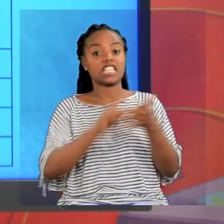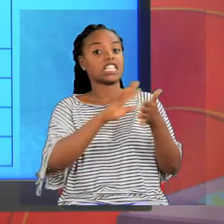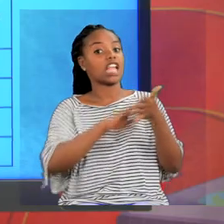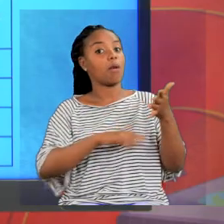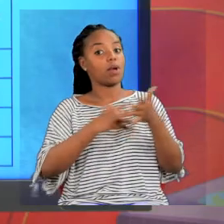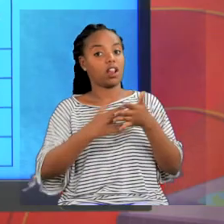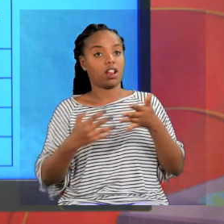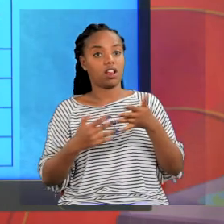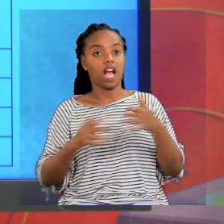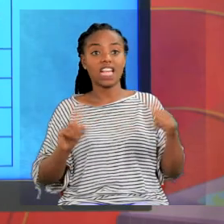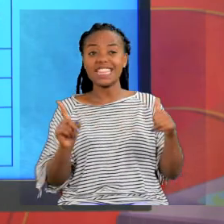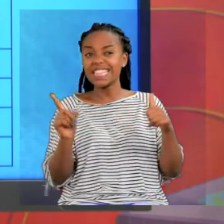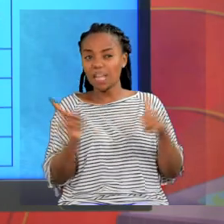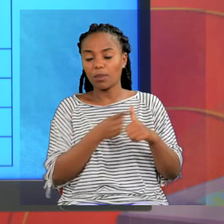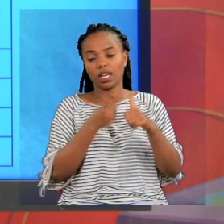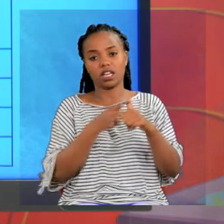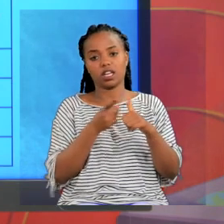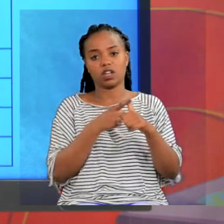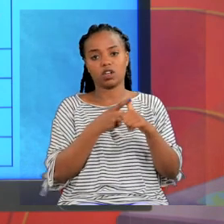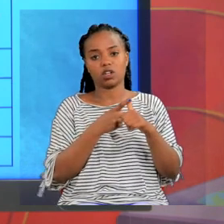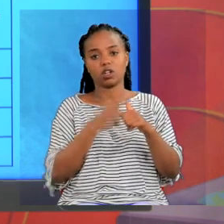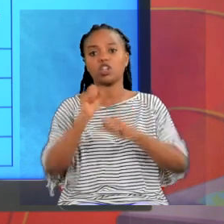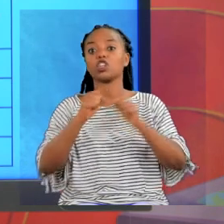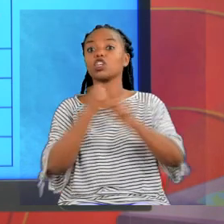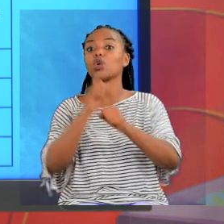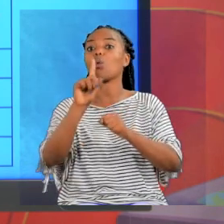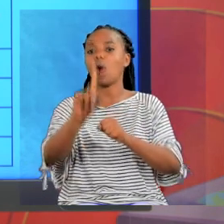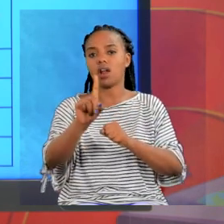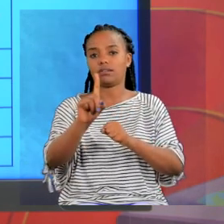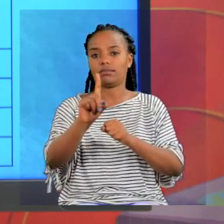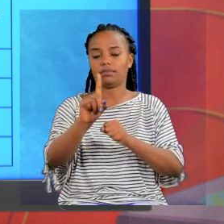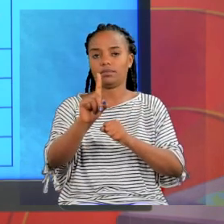form. At the beginning of year one,